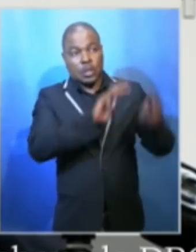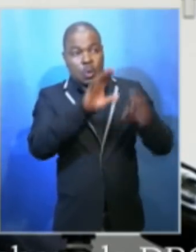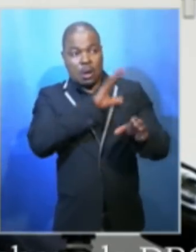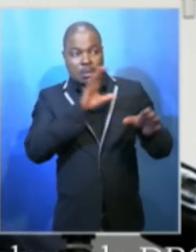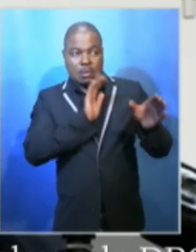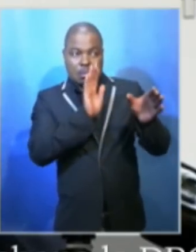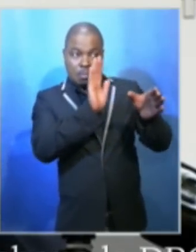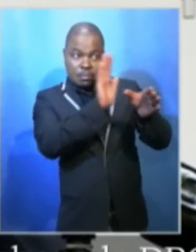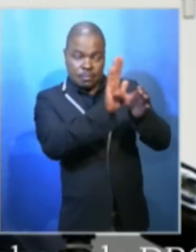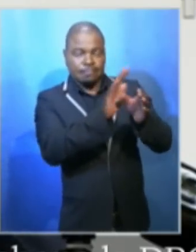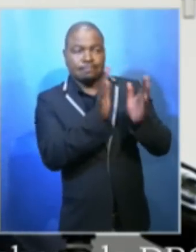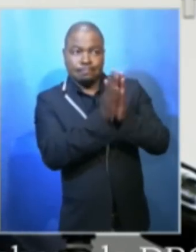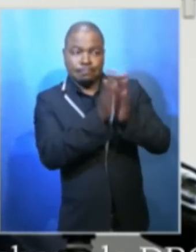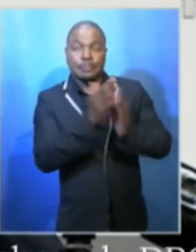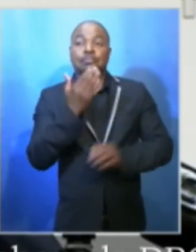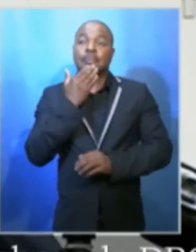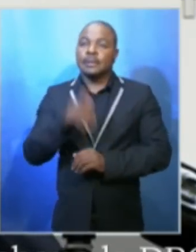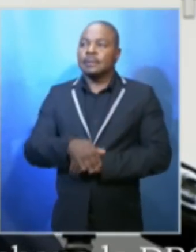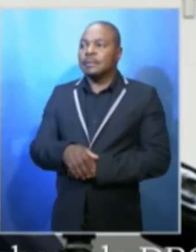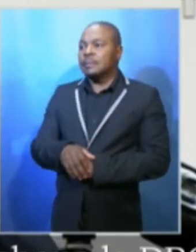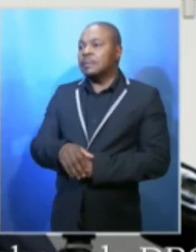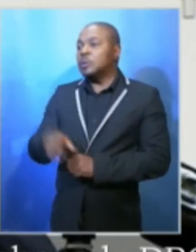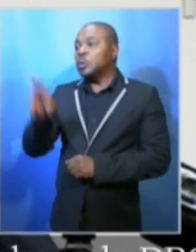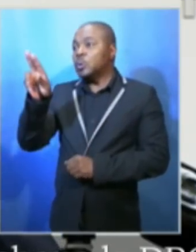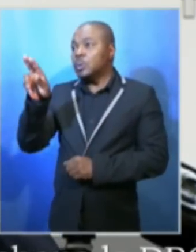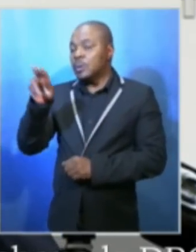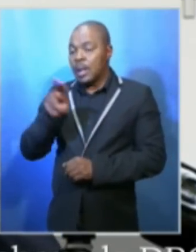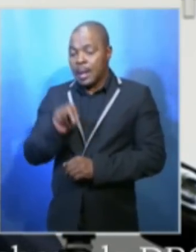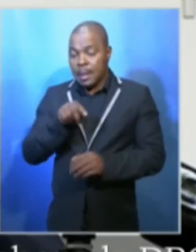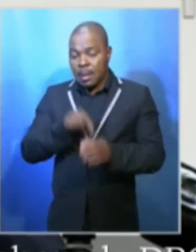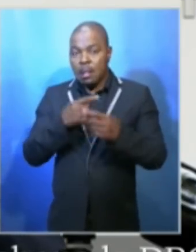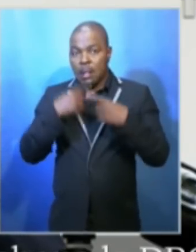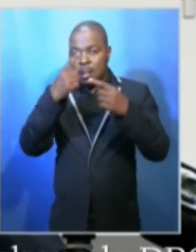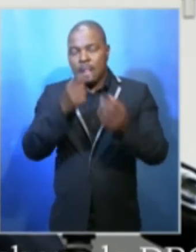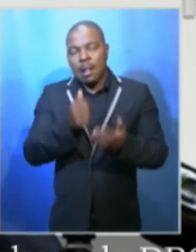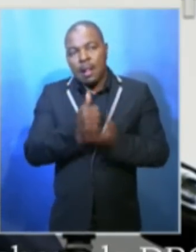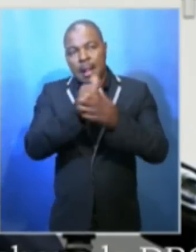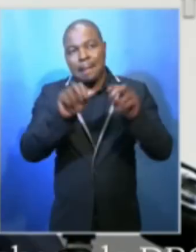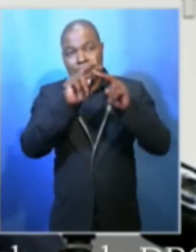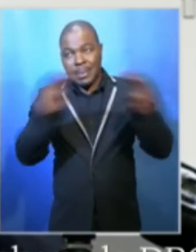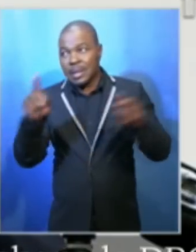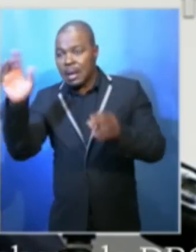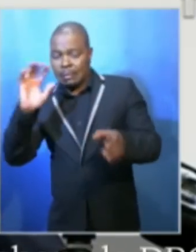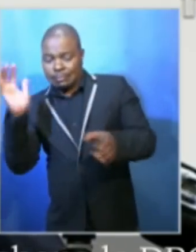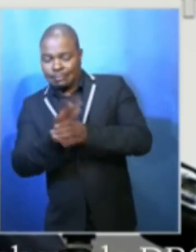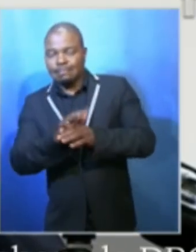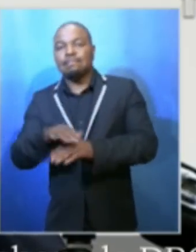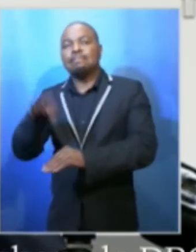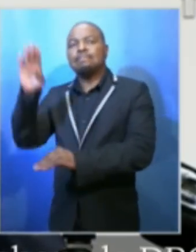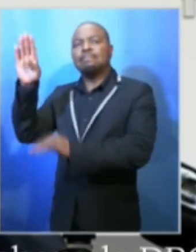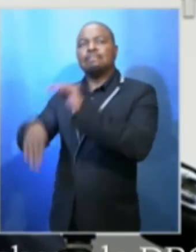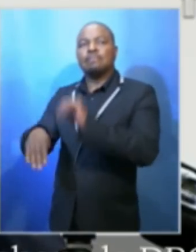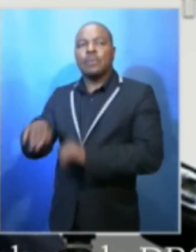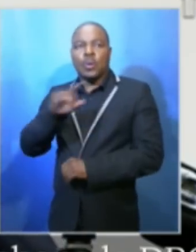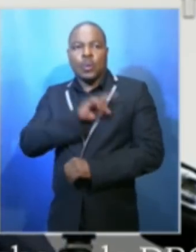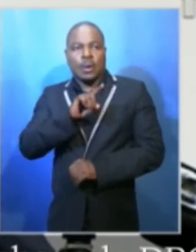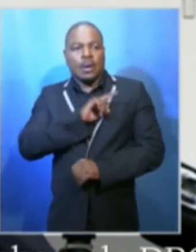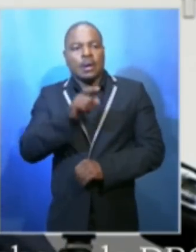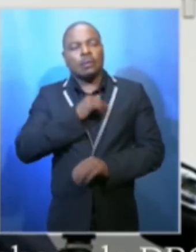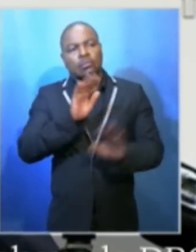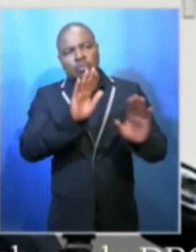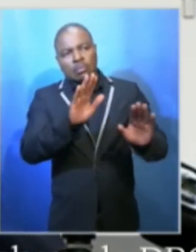the attacks against UN peacekeepers and the violation of the fundamental principles of sovereignty and